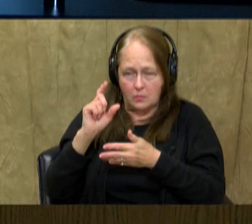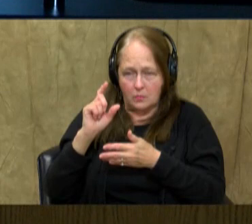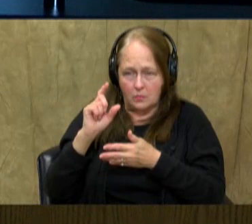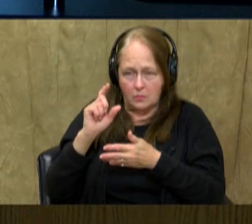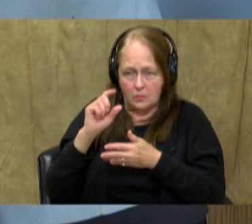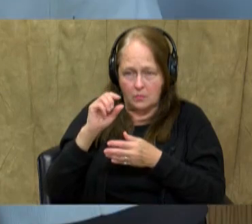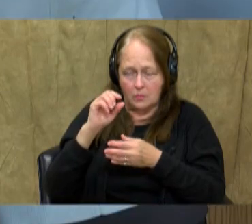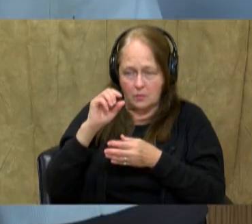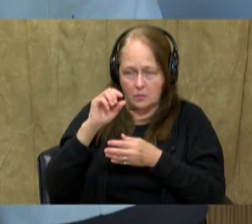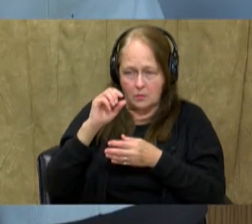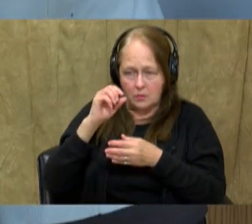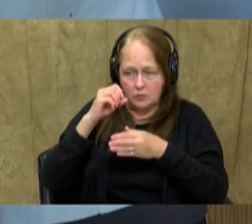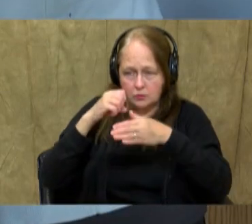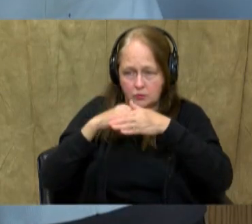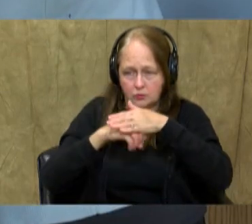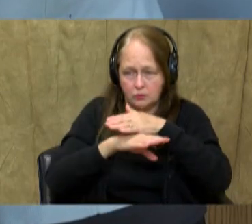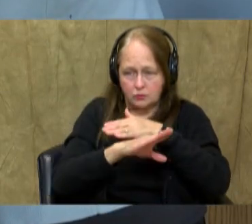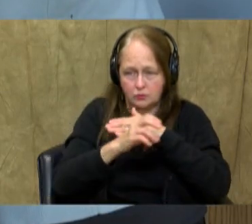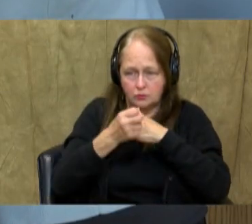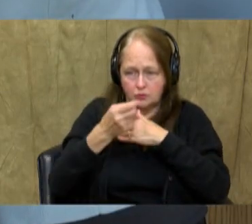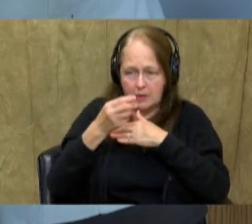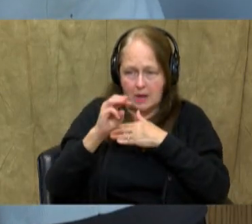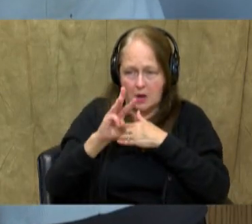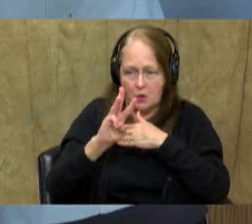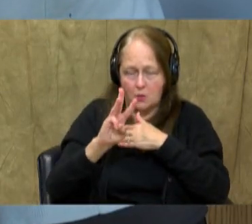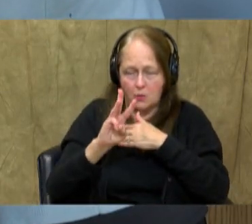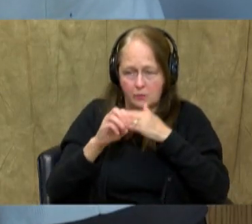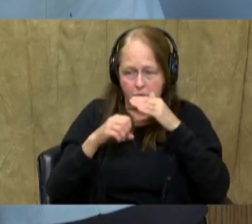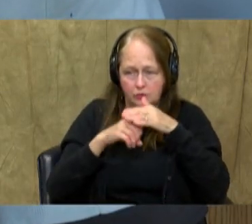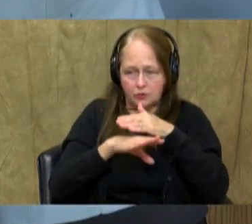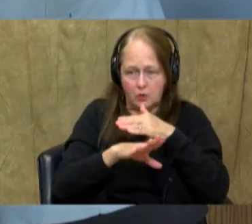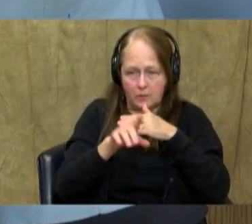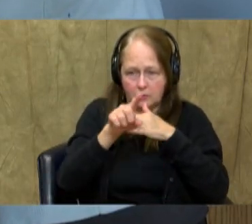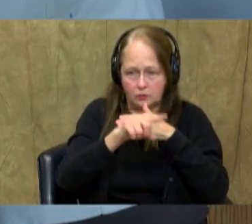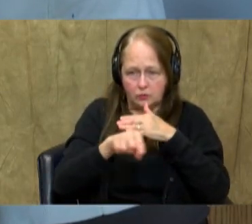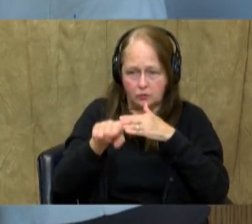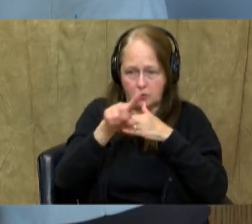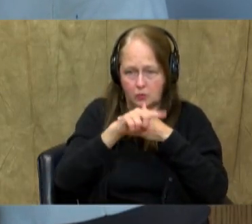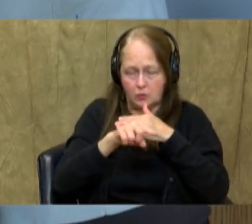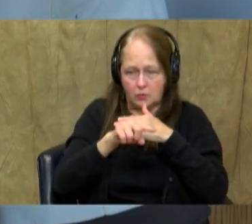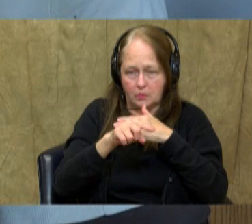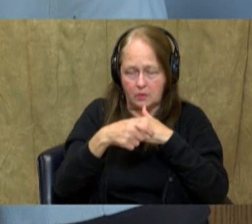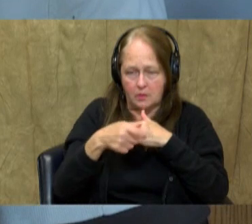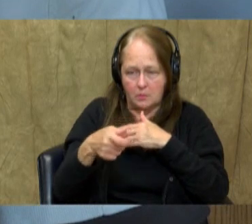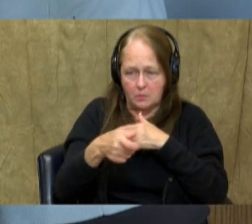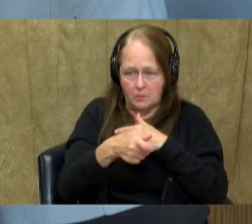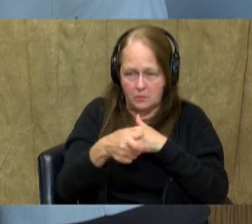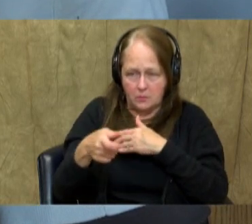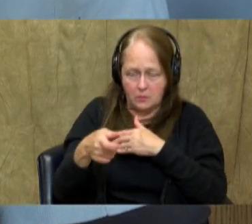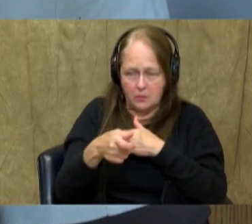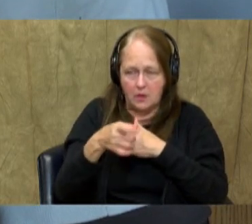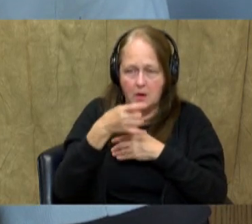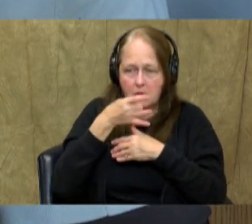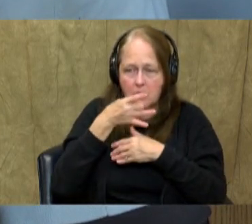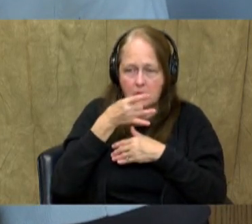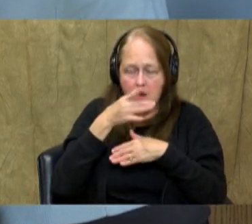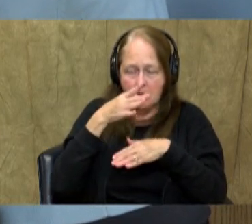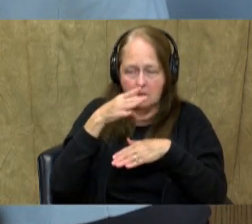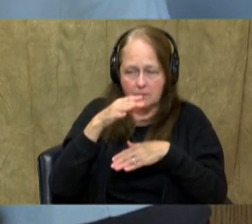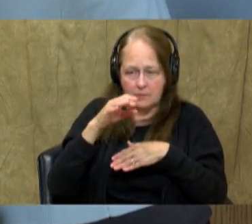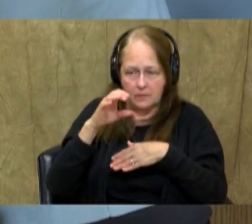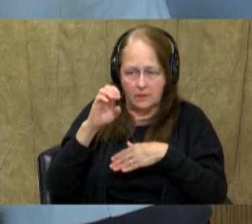is casting a shadow. You can make out the circle right there. If I wiggle the light, you can see the eclipse move on the